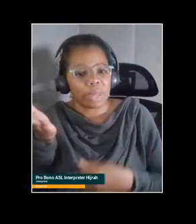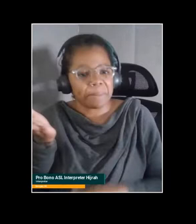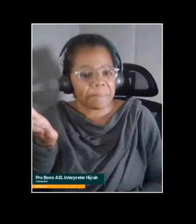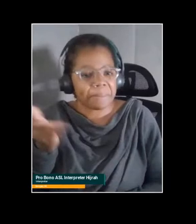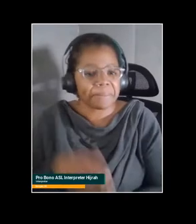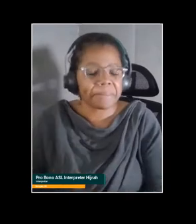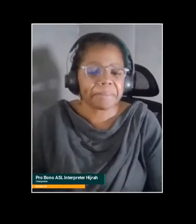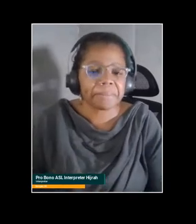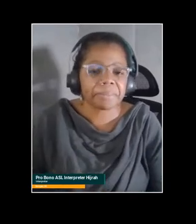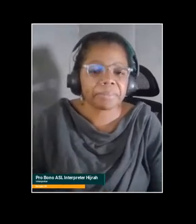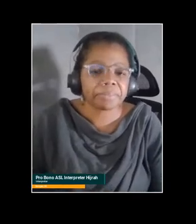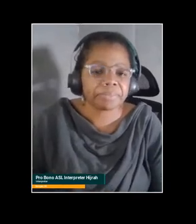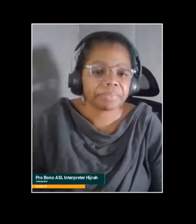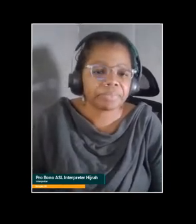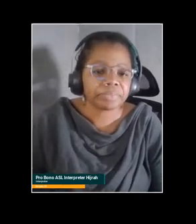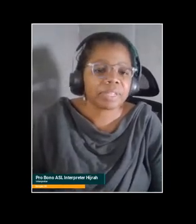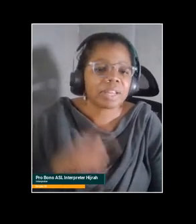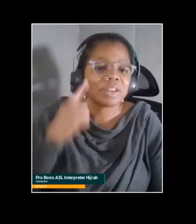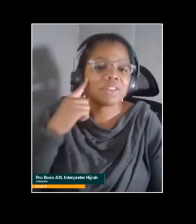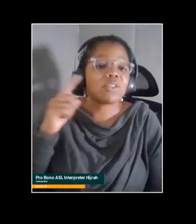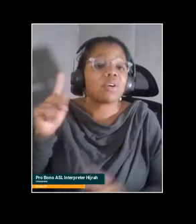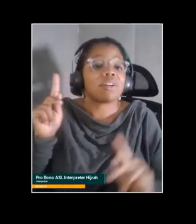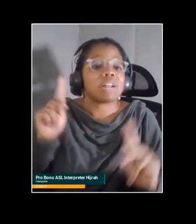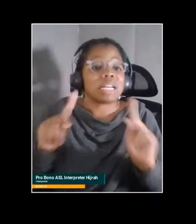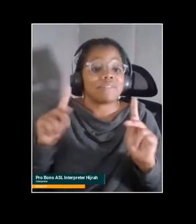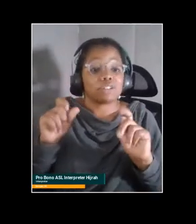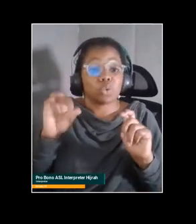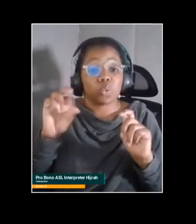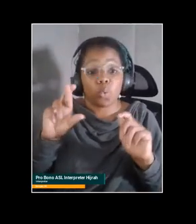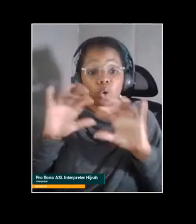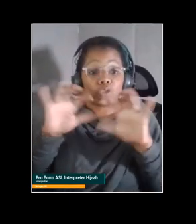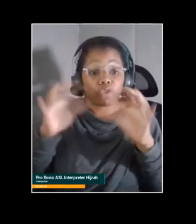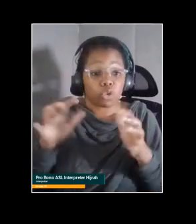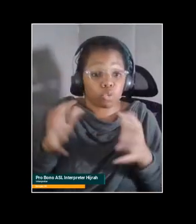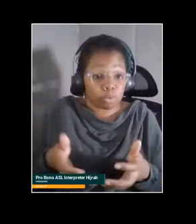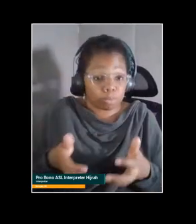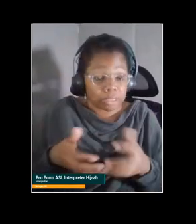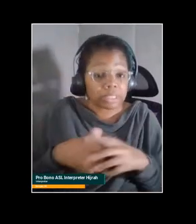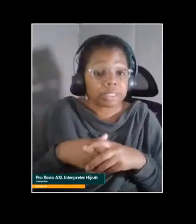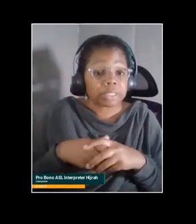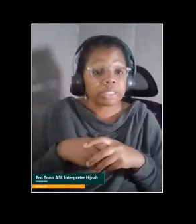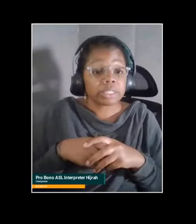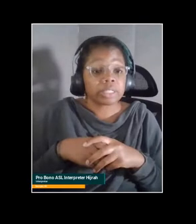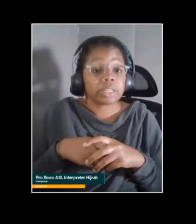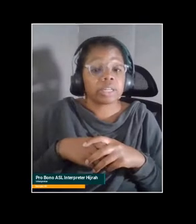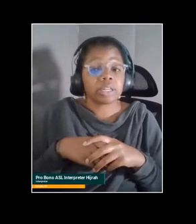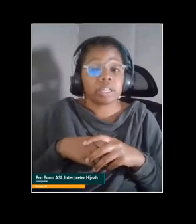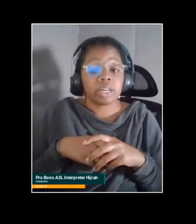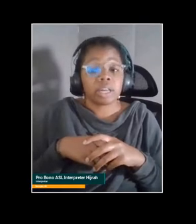like for individuals or even for groups. You can